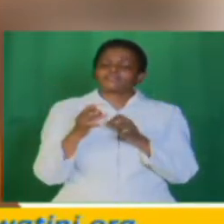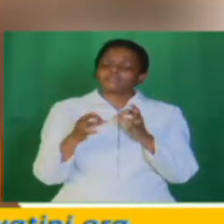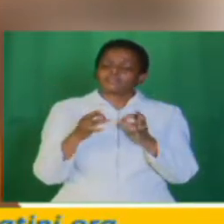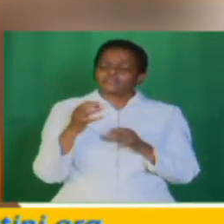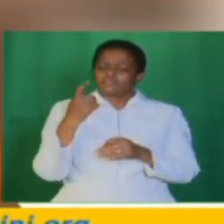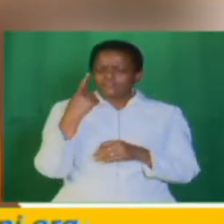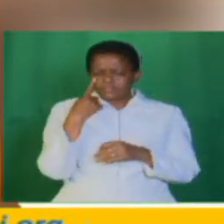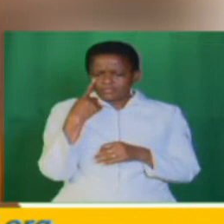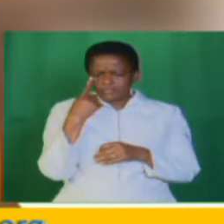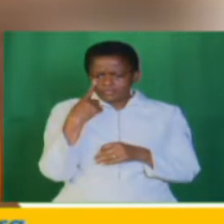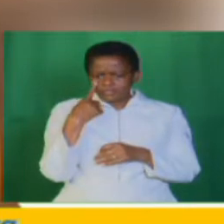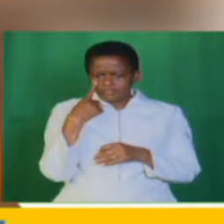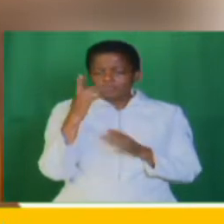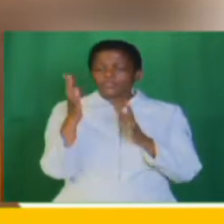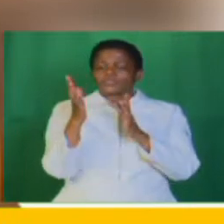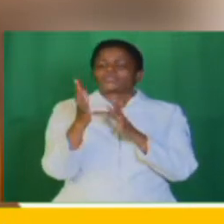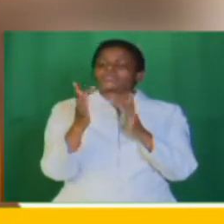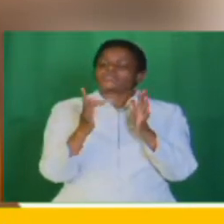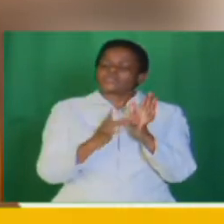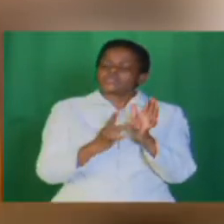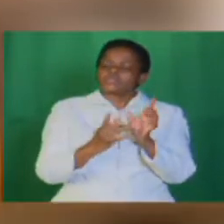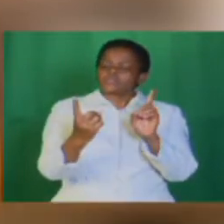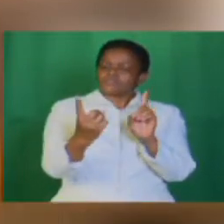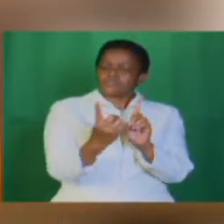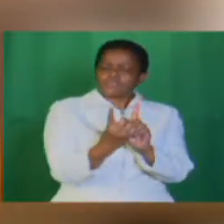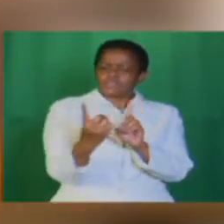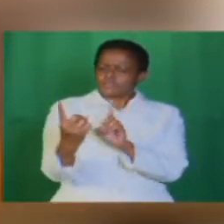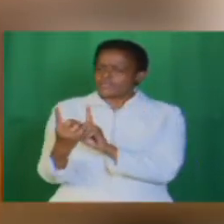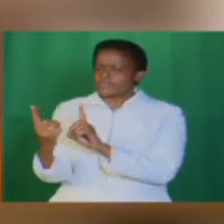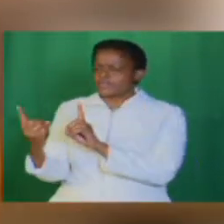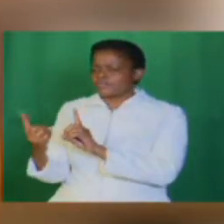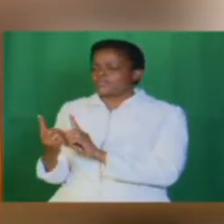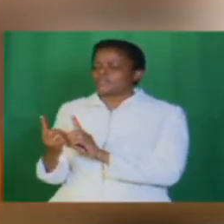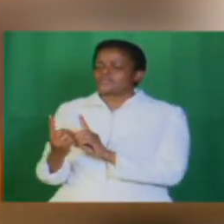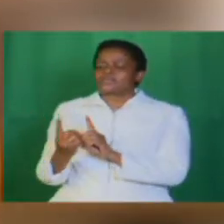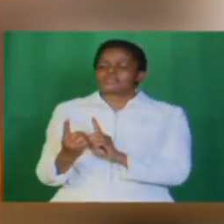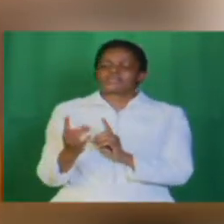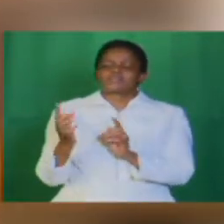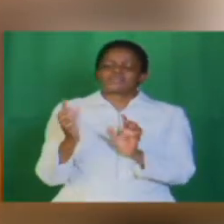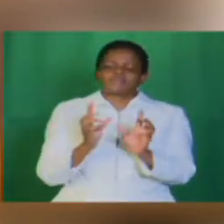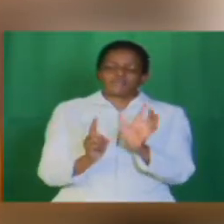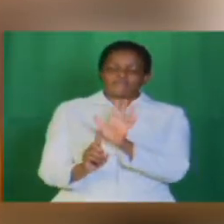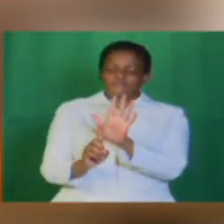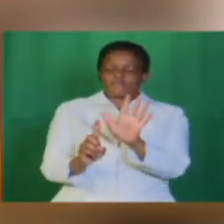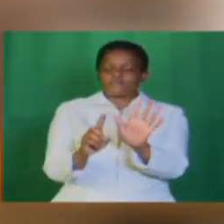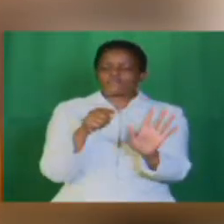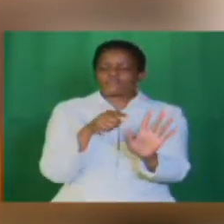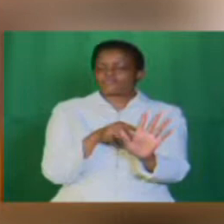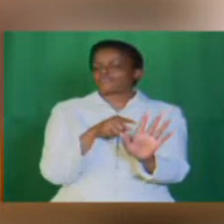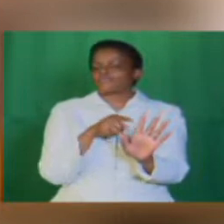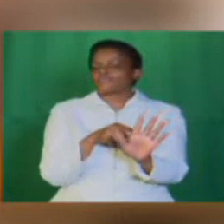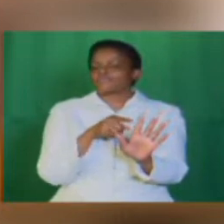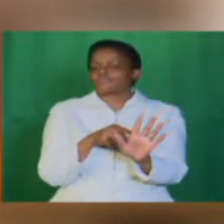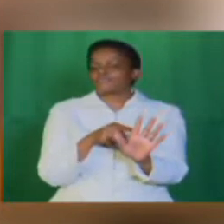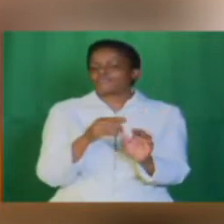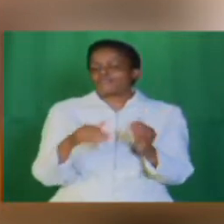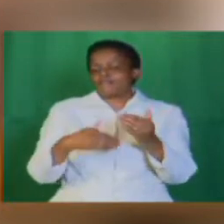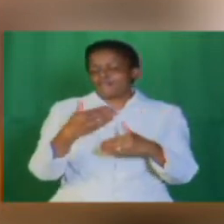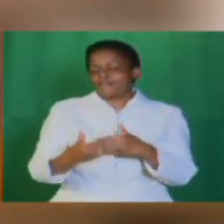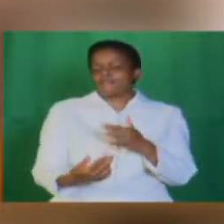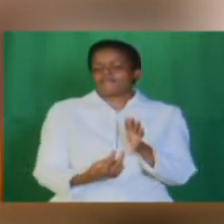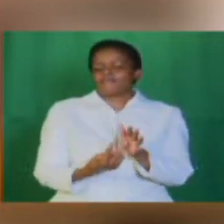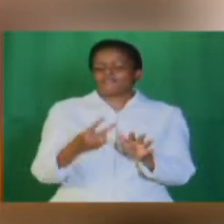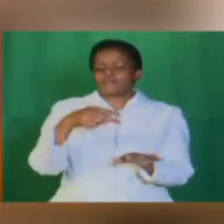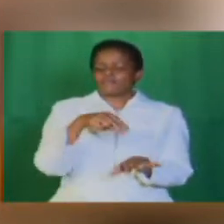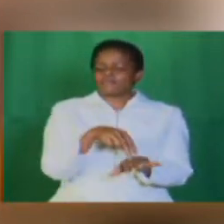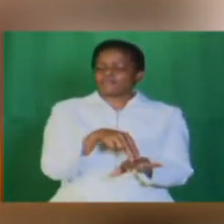Jesus appeared to some of his disciples after his resurrection. You will remember we said